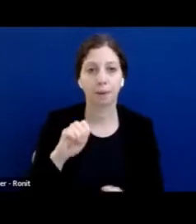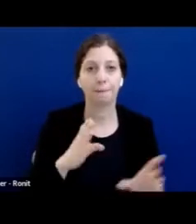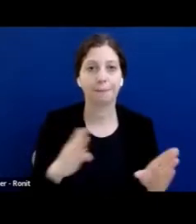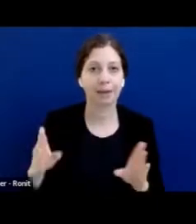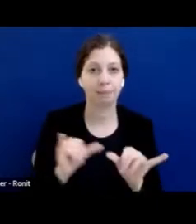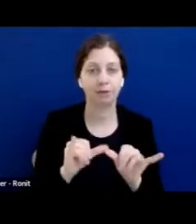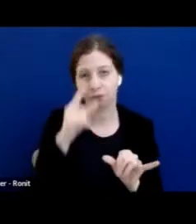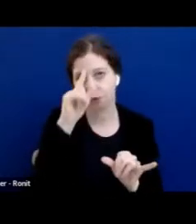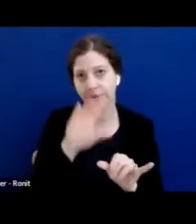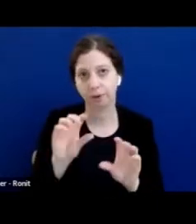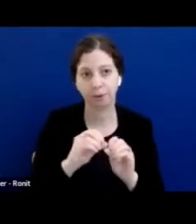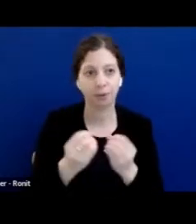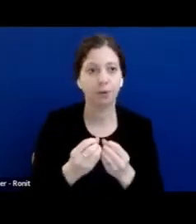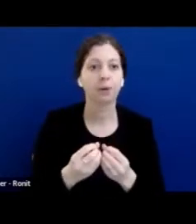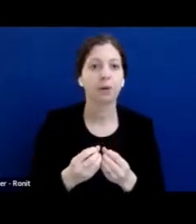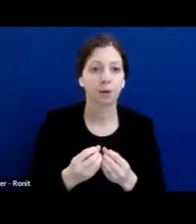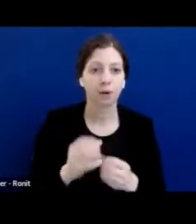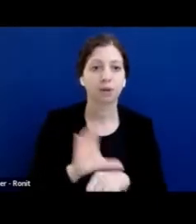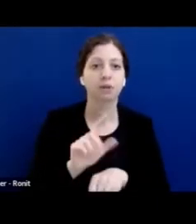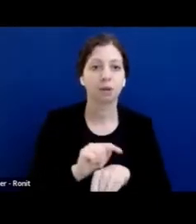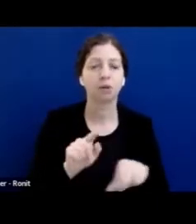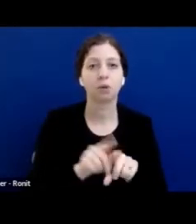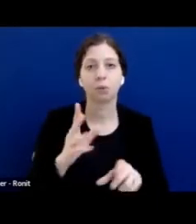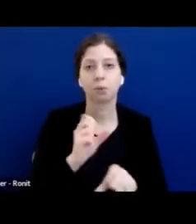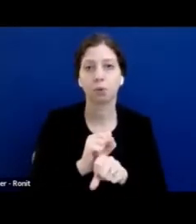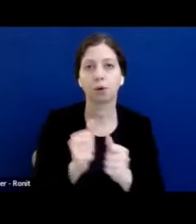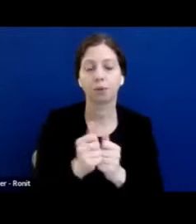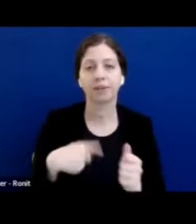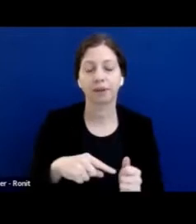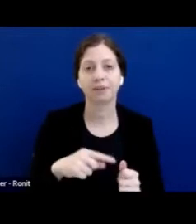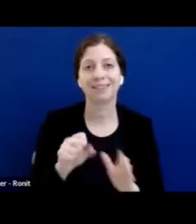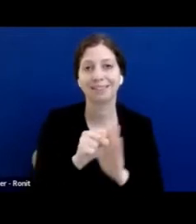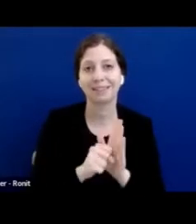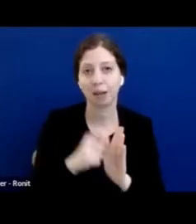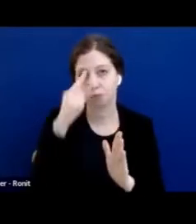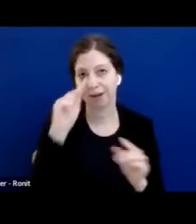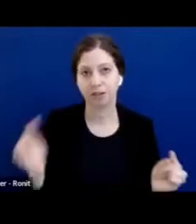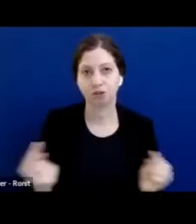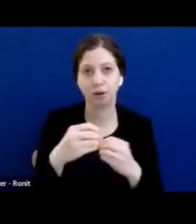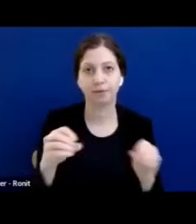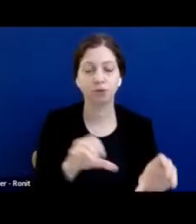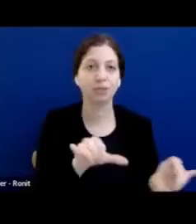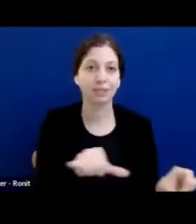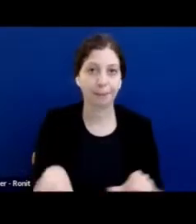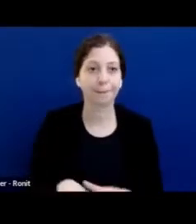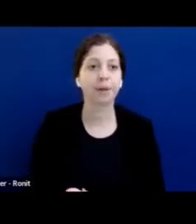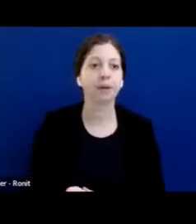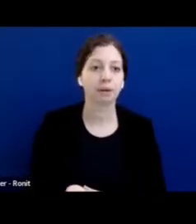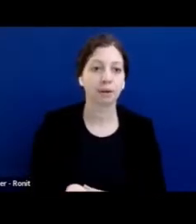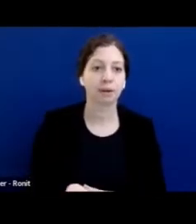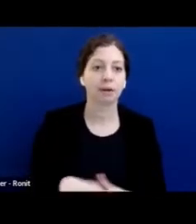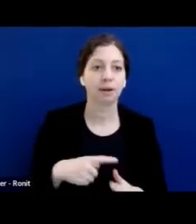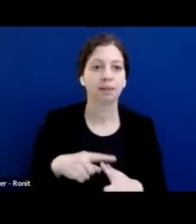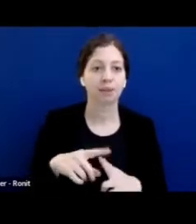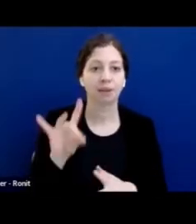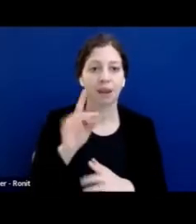organizations. The consultant is also going to work with us at the State Brain Injury Office to do the same thing. Together then, those 8 programs and